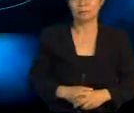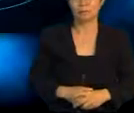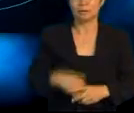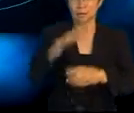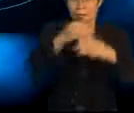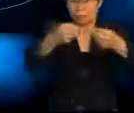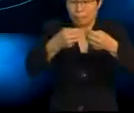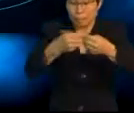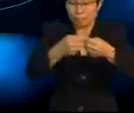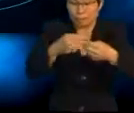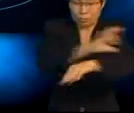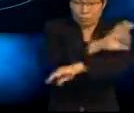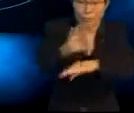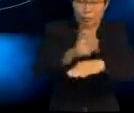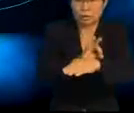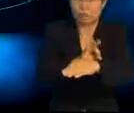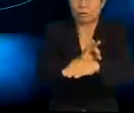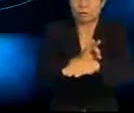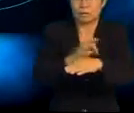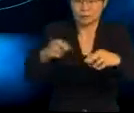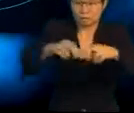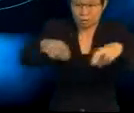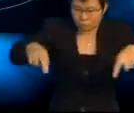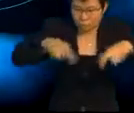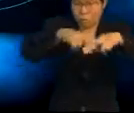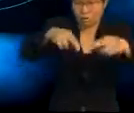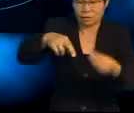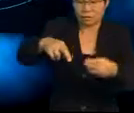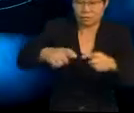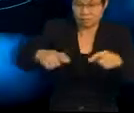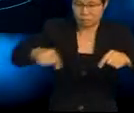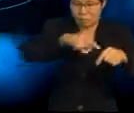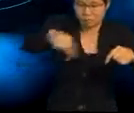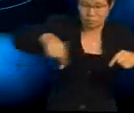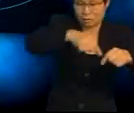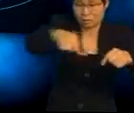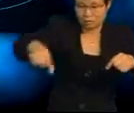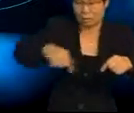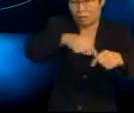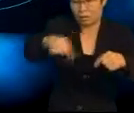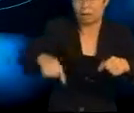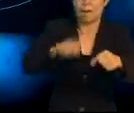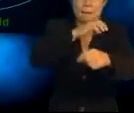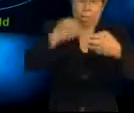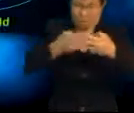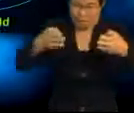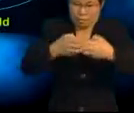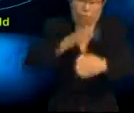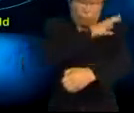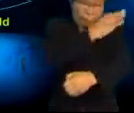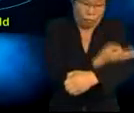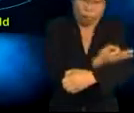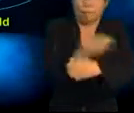A magnetic field is the region around a magnet in which magnetic forces act. If